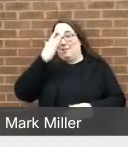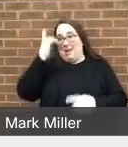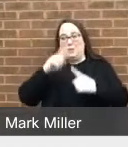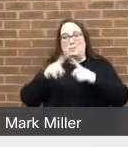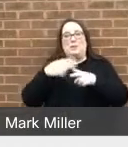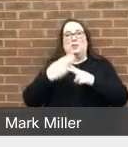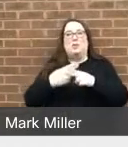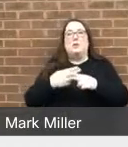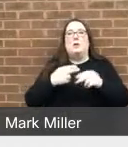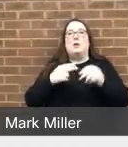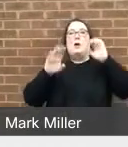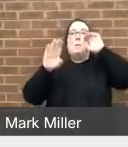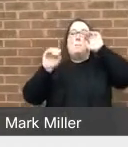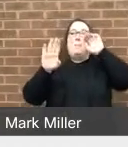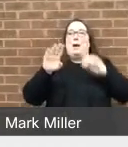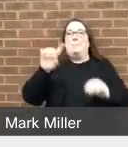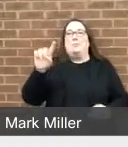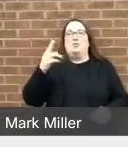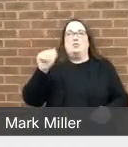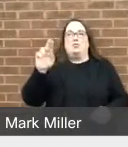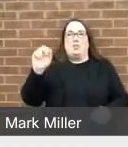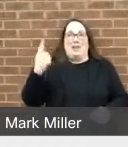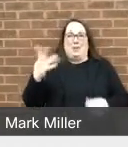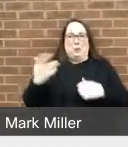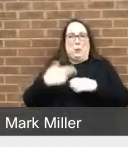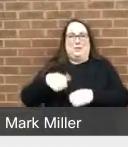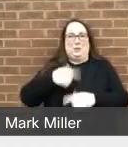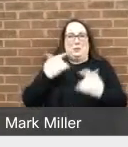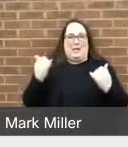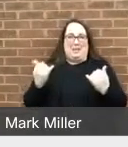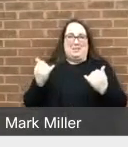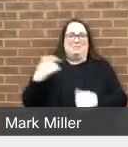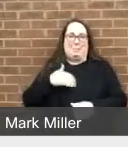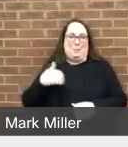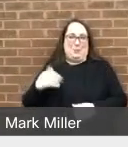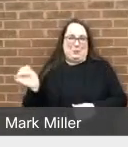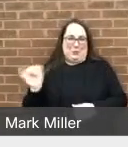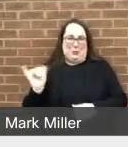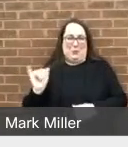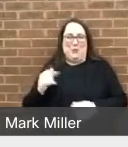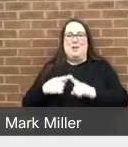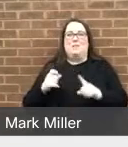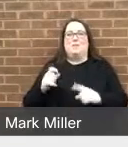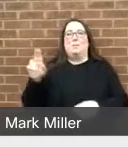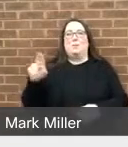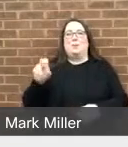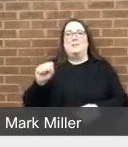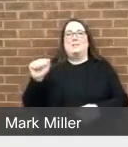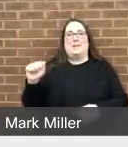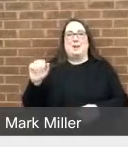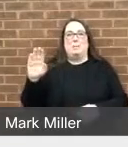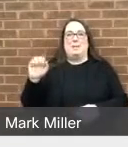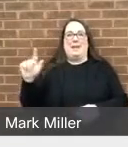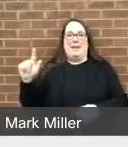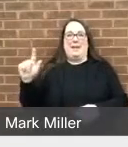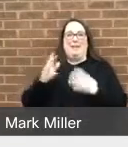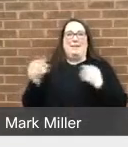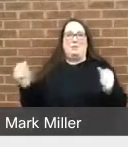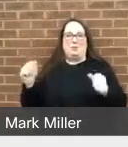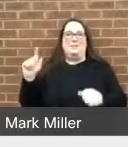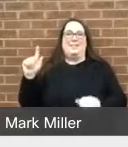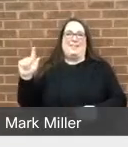Zhang, who also joins us today, and he is also named as a member, and he's from USA BAL Solutions,